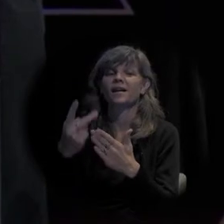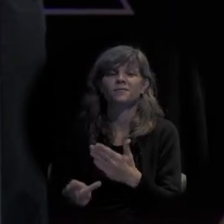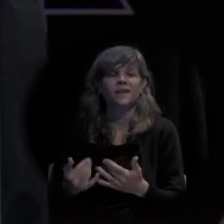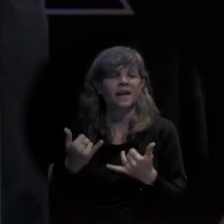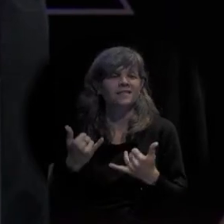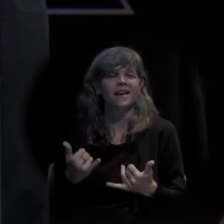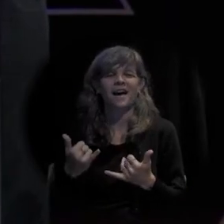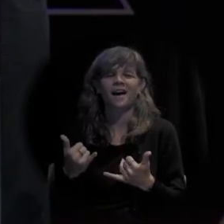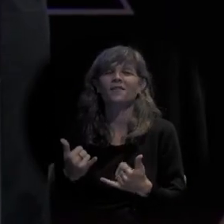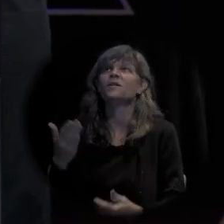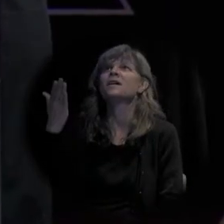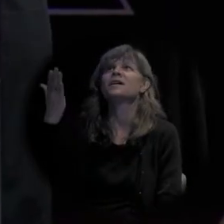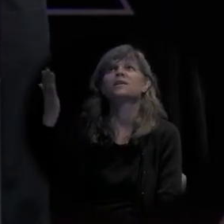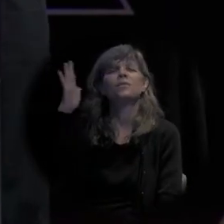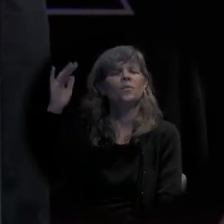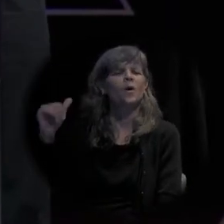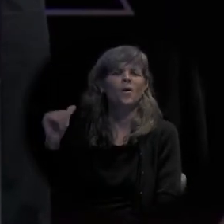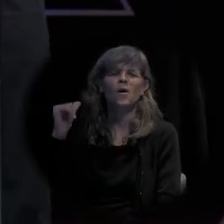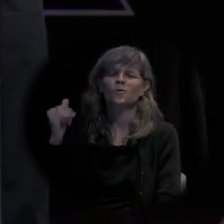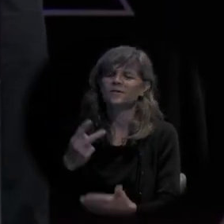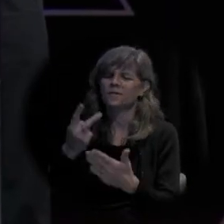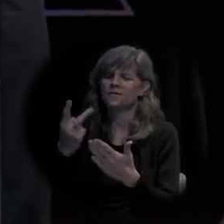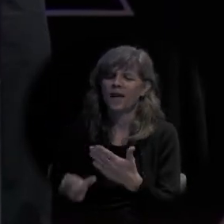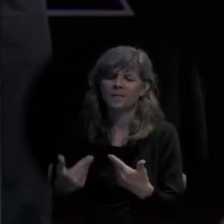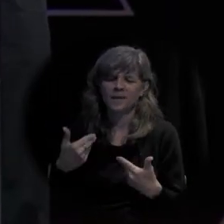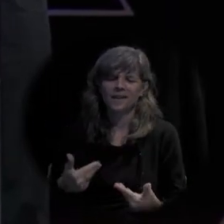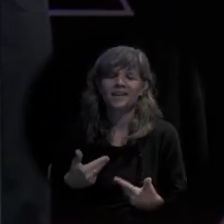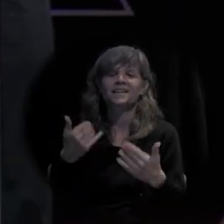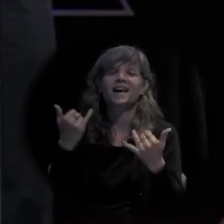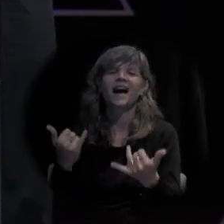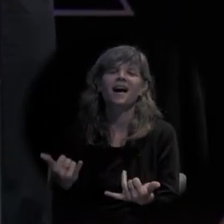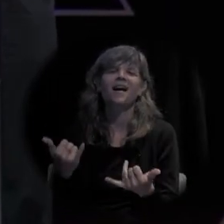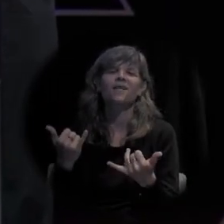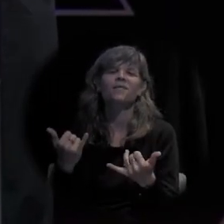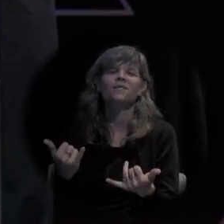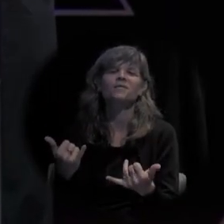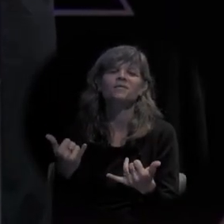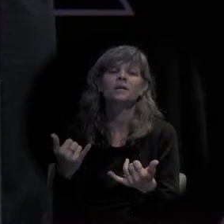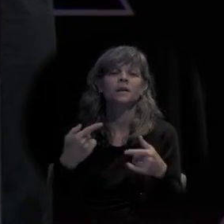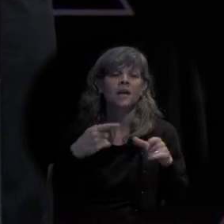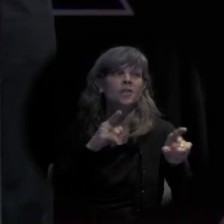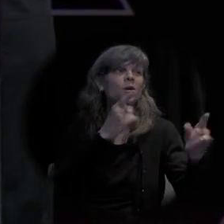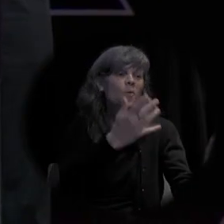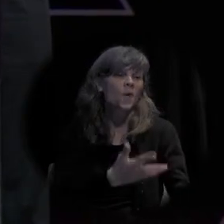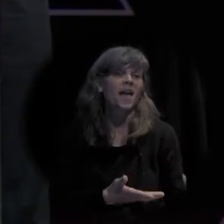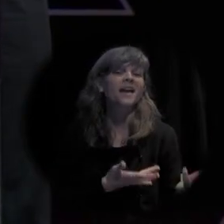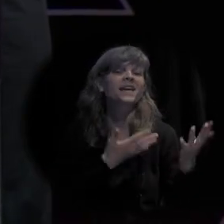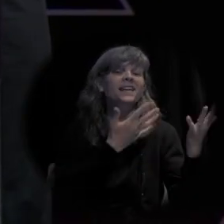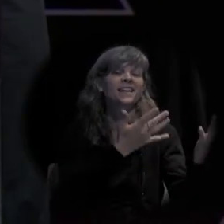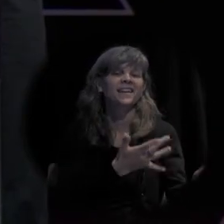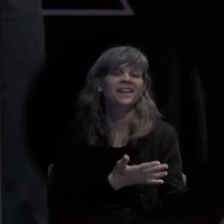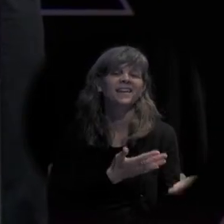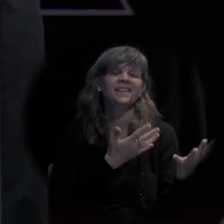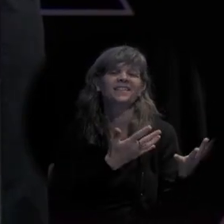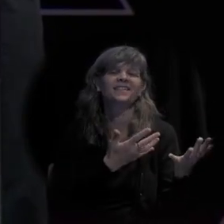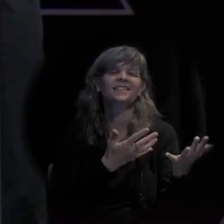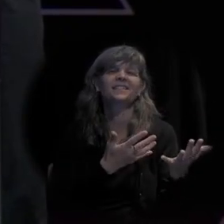me now. You won't fail me now in the